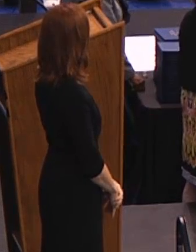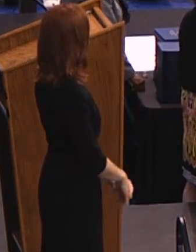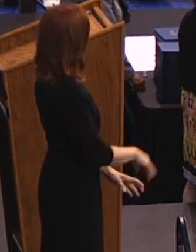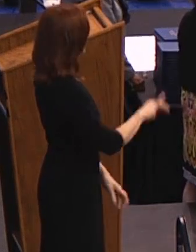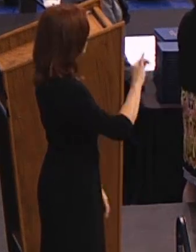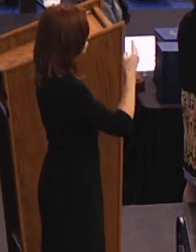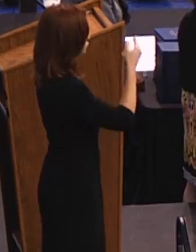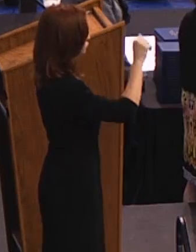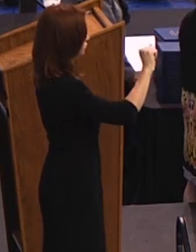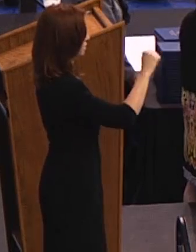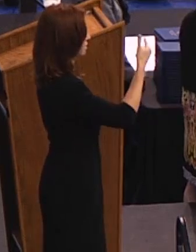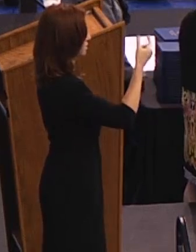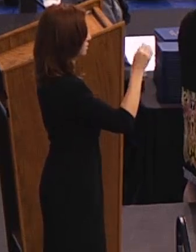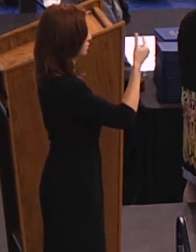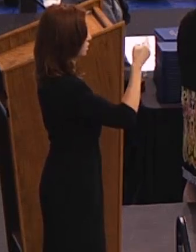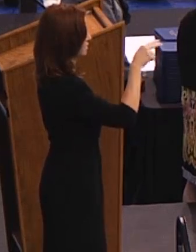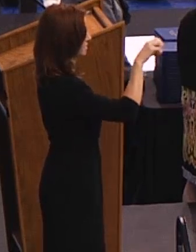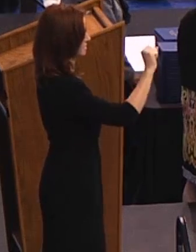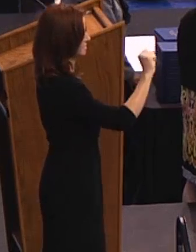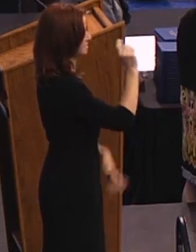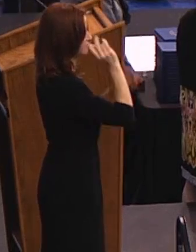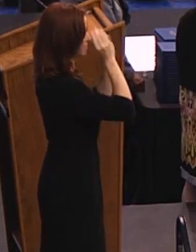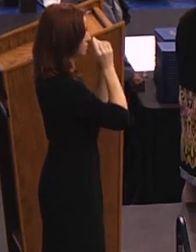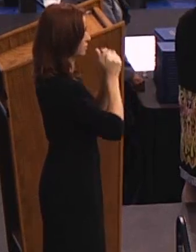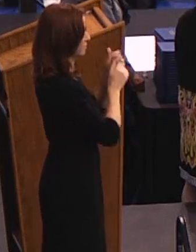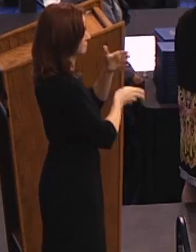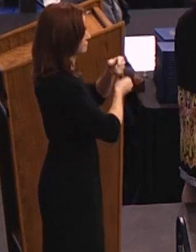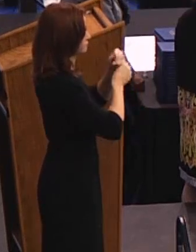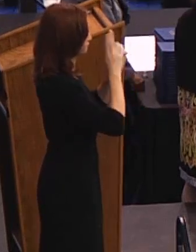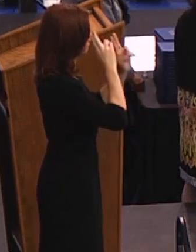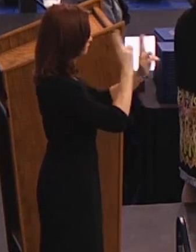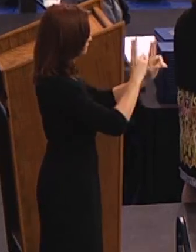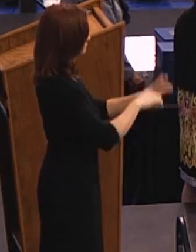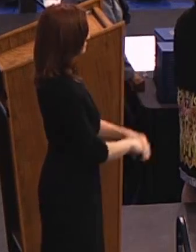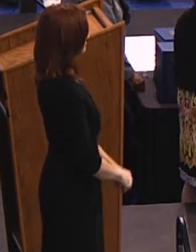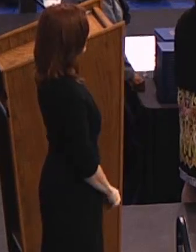Jana Michelle Goggins, Cosmetology with Distinction.